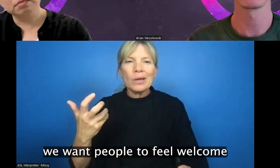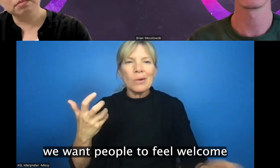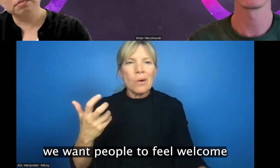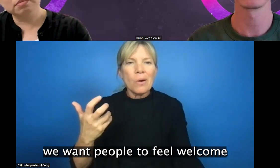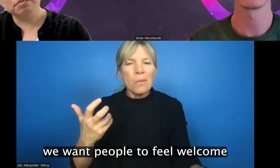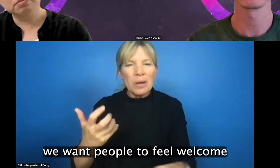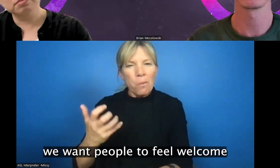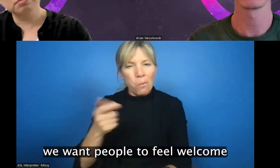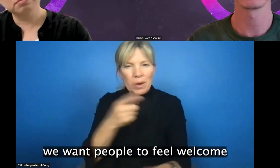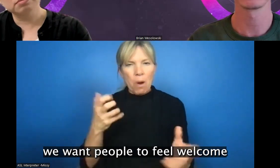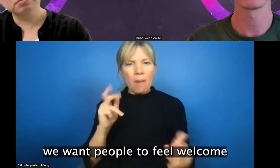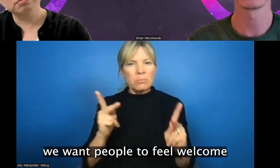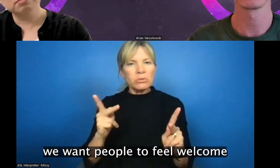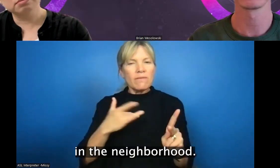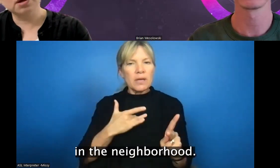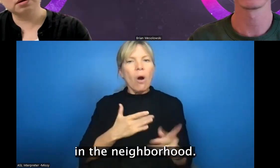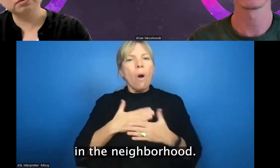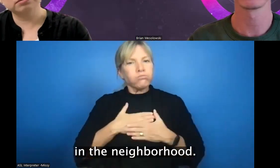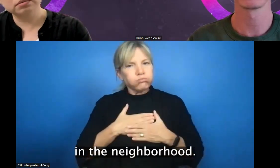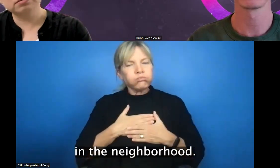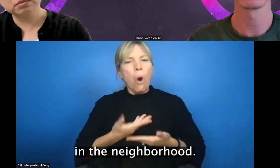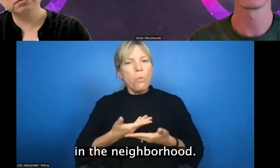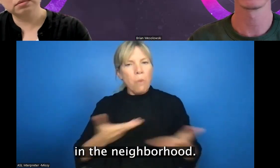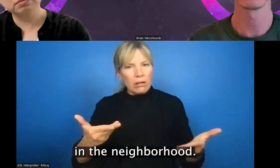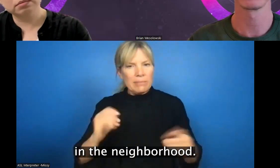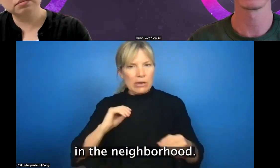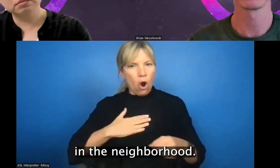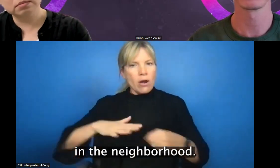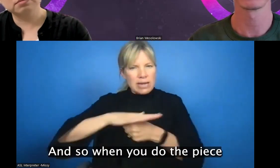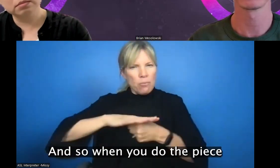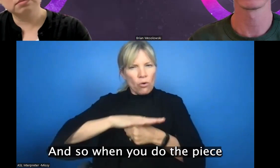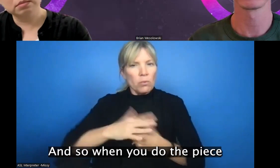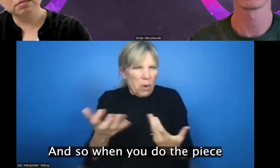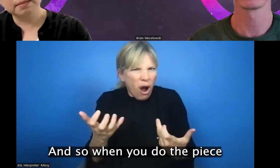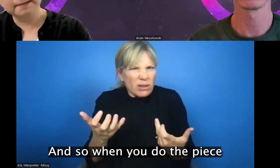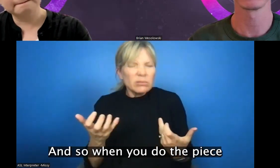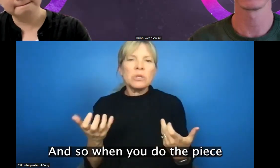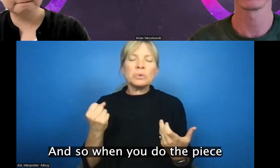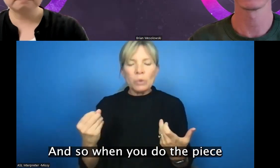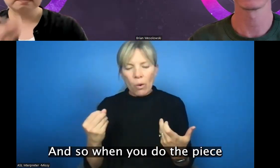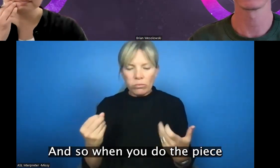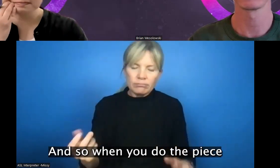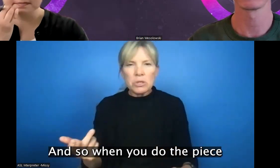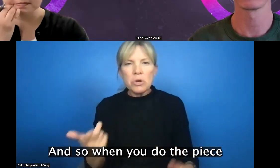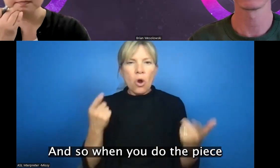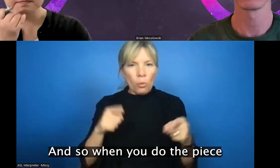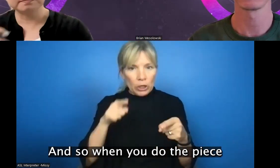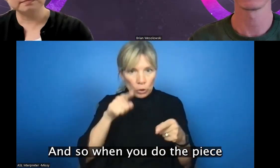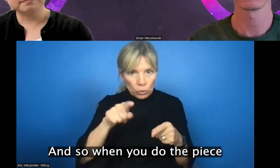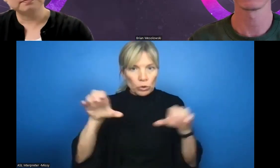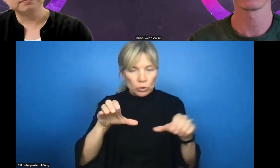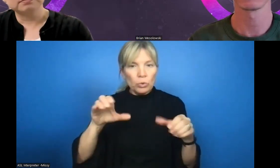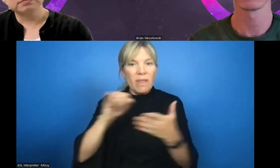people to feel welcome in the Yeah. neighborhood. And so when you do the